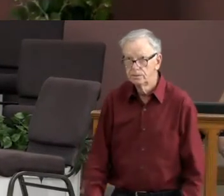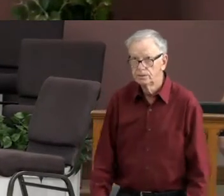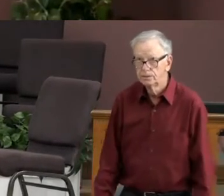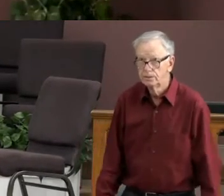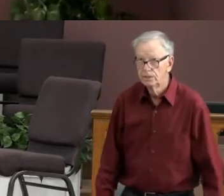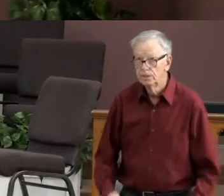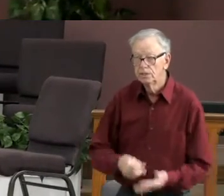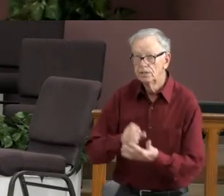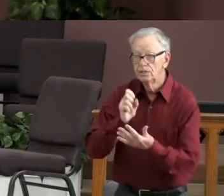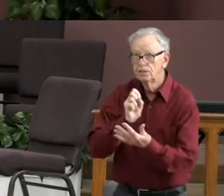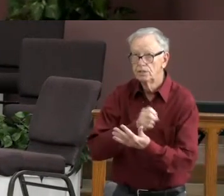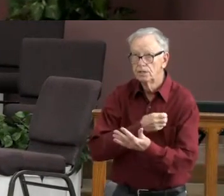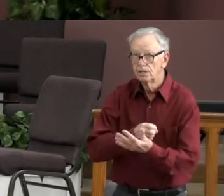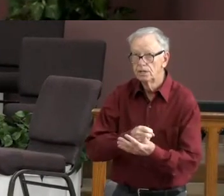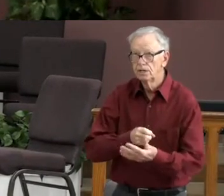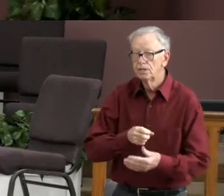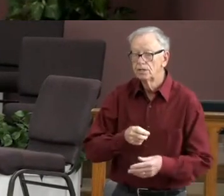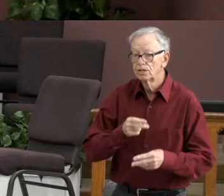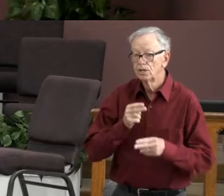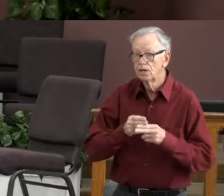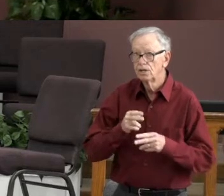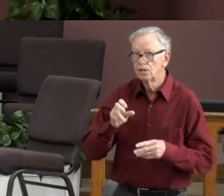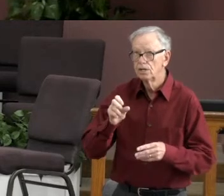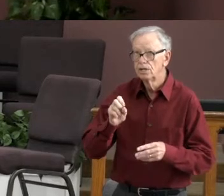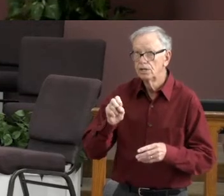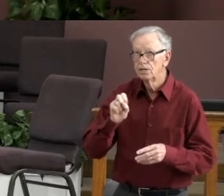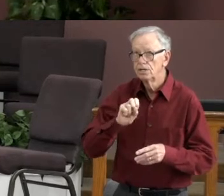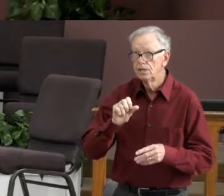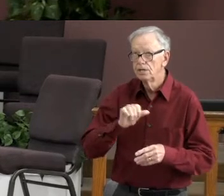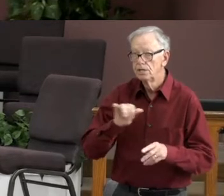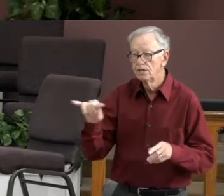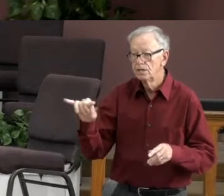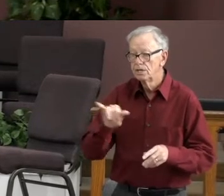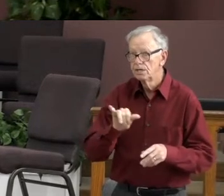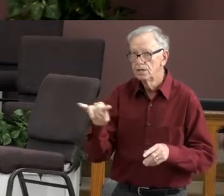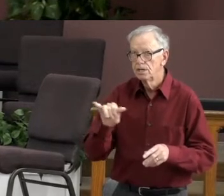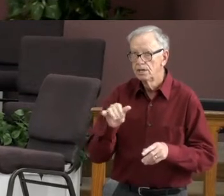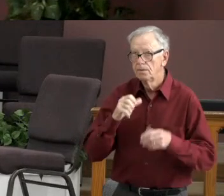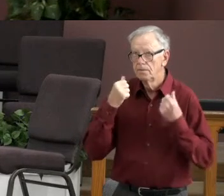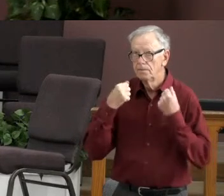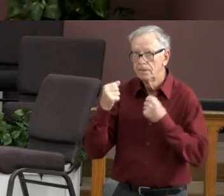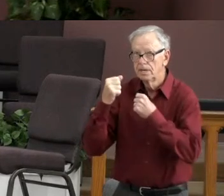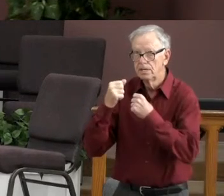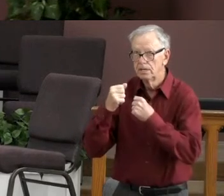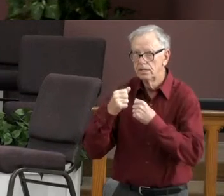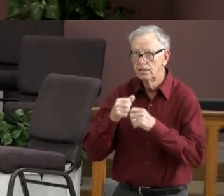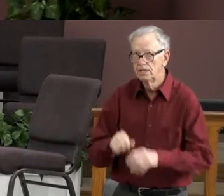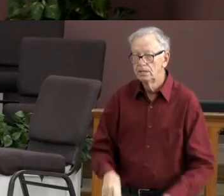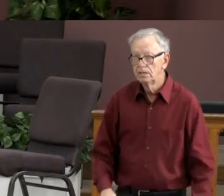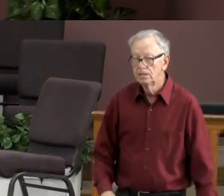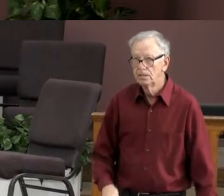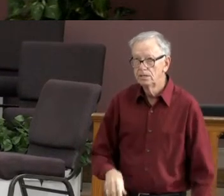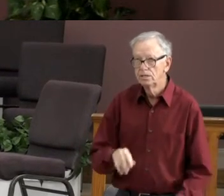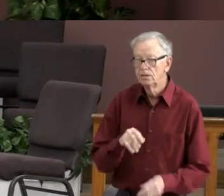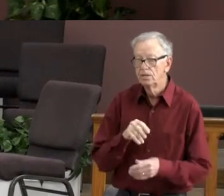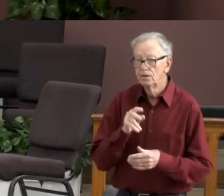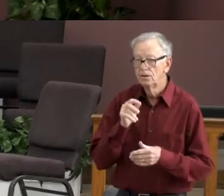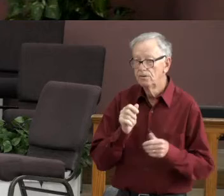This song is called Same Power. I invite you to sing if you know it. If not, just follow the words along and really listen.